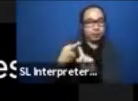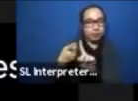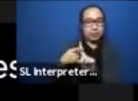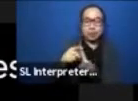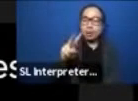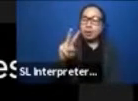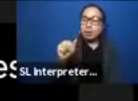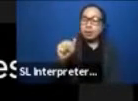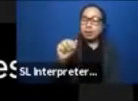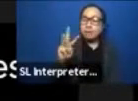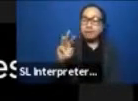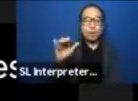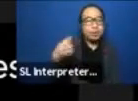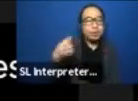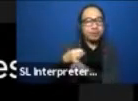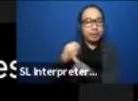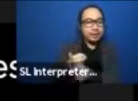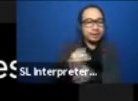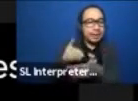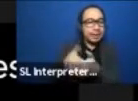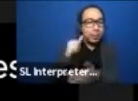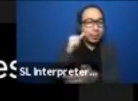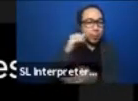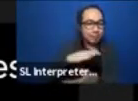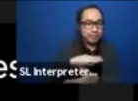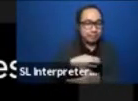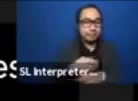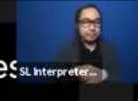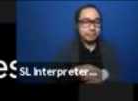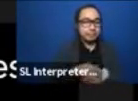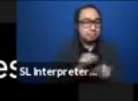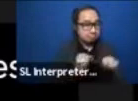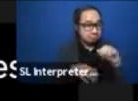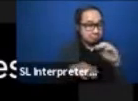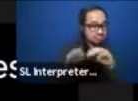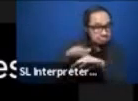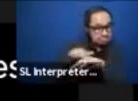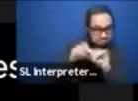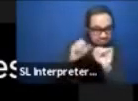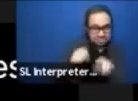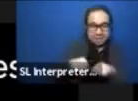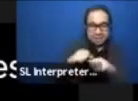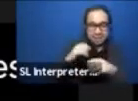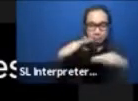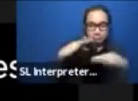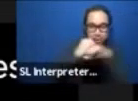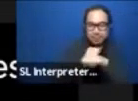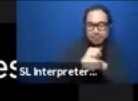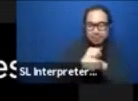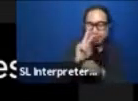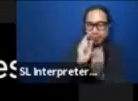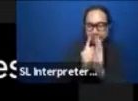men are... Please could you wind up in 2 minutes? Yeah. So men